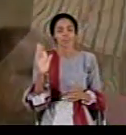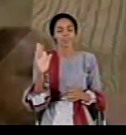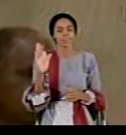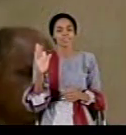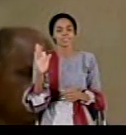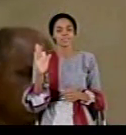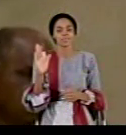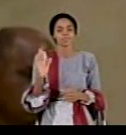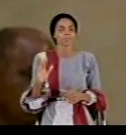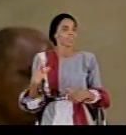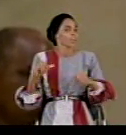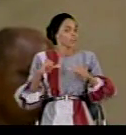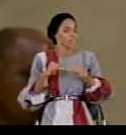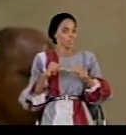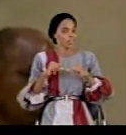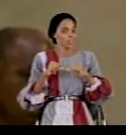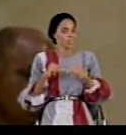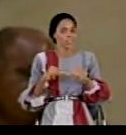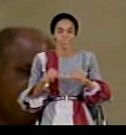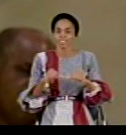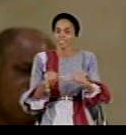Hold the fort.